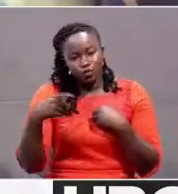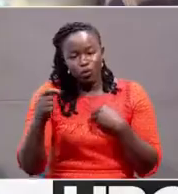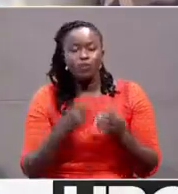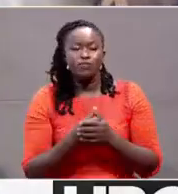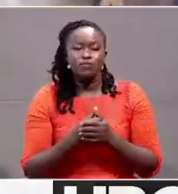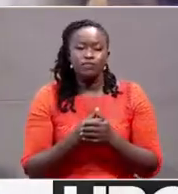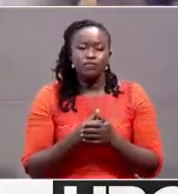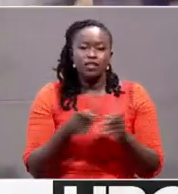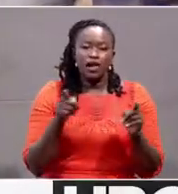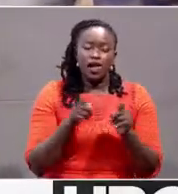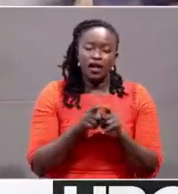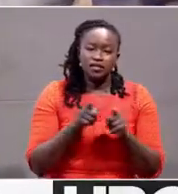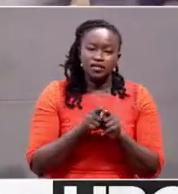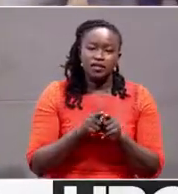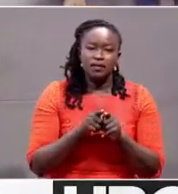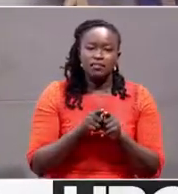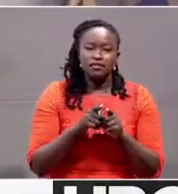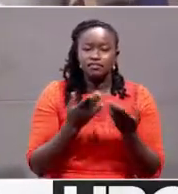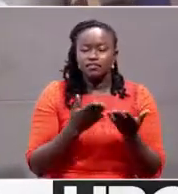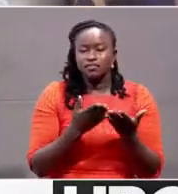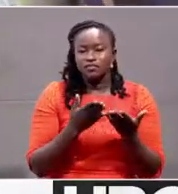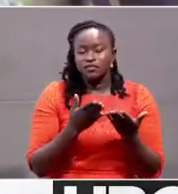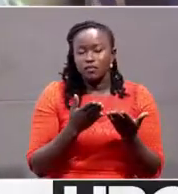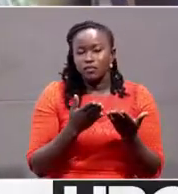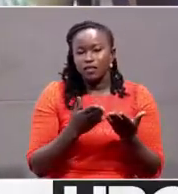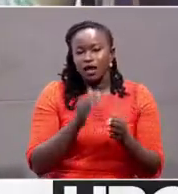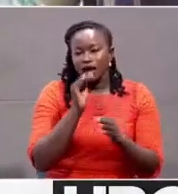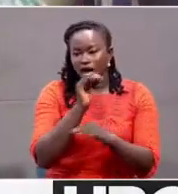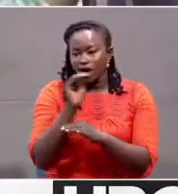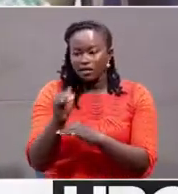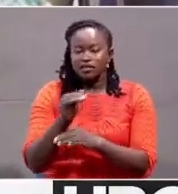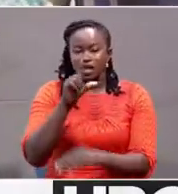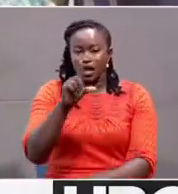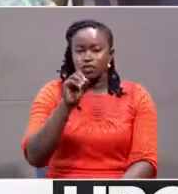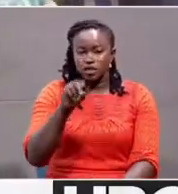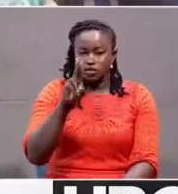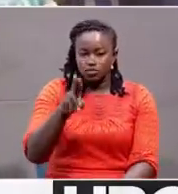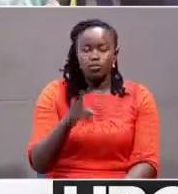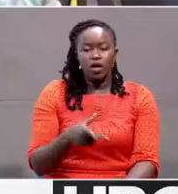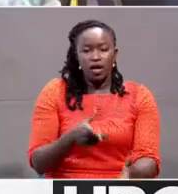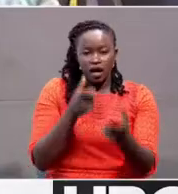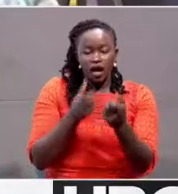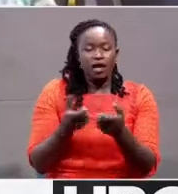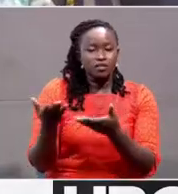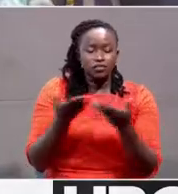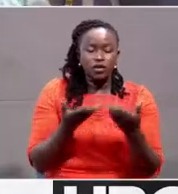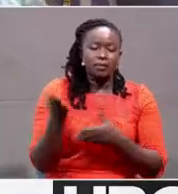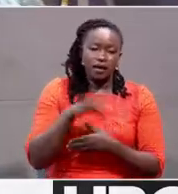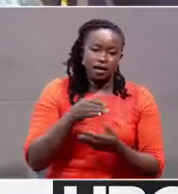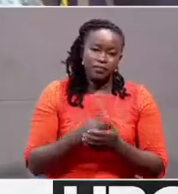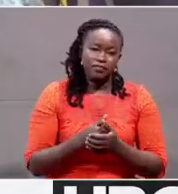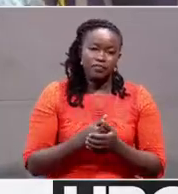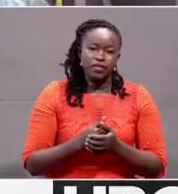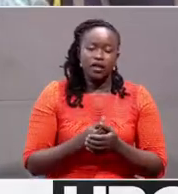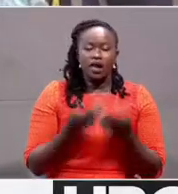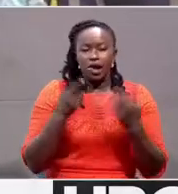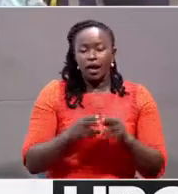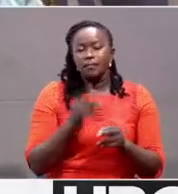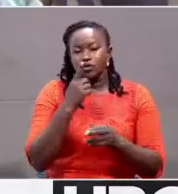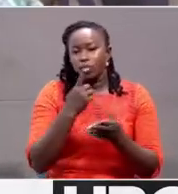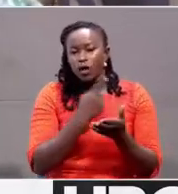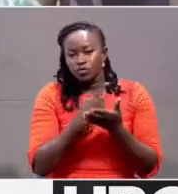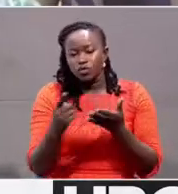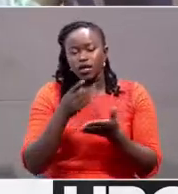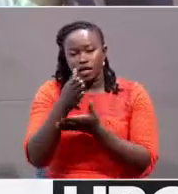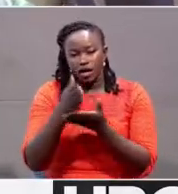down and hand down these LDUs to return the guns. And this has taken us for 1 week and a half